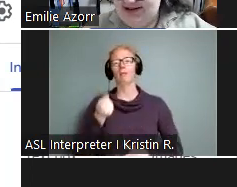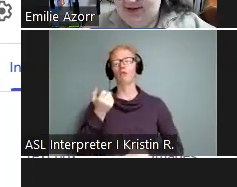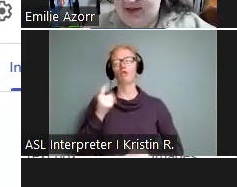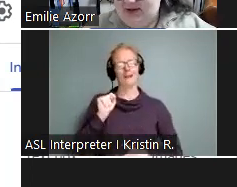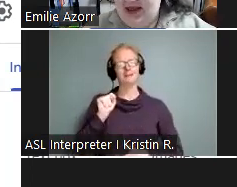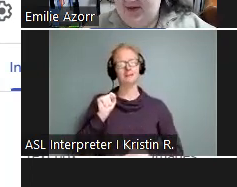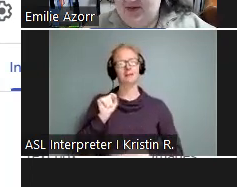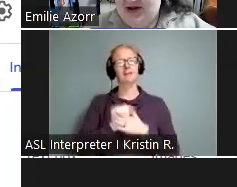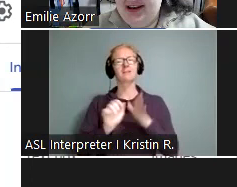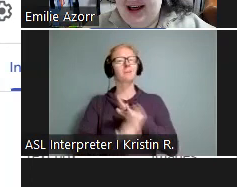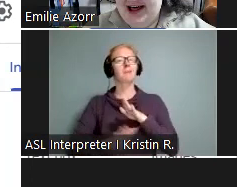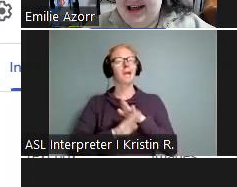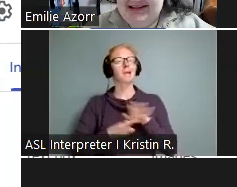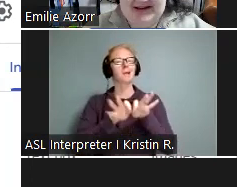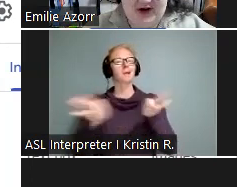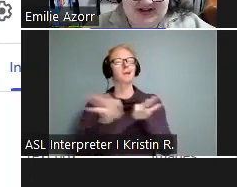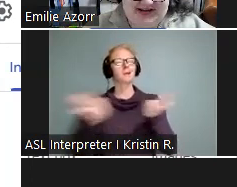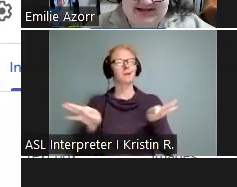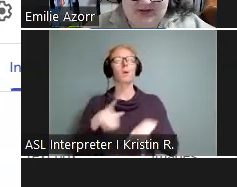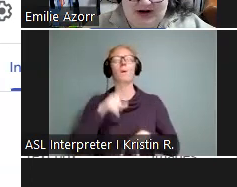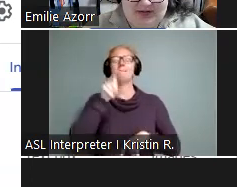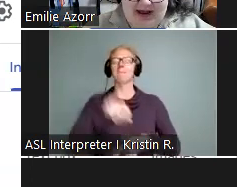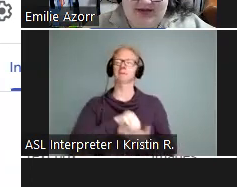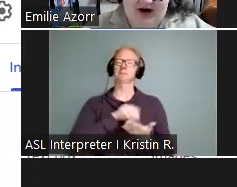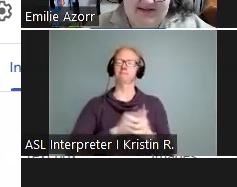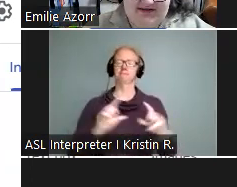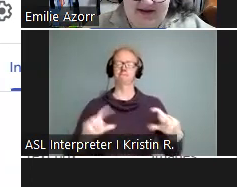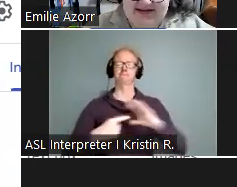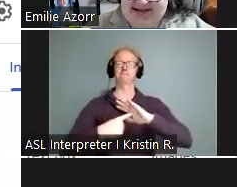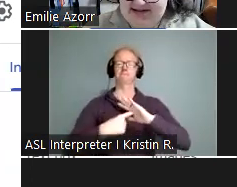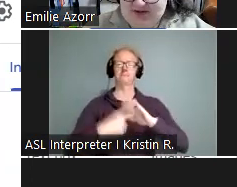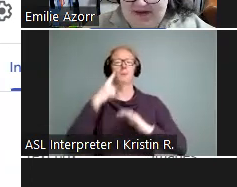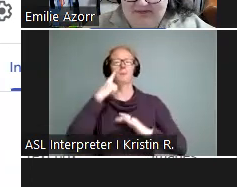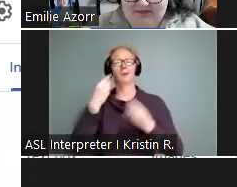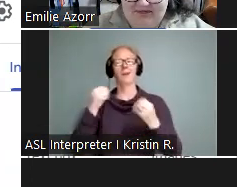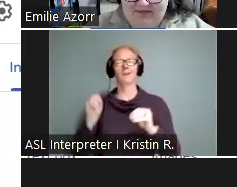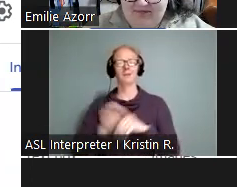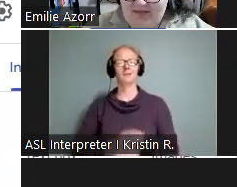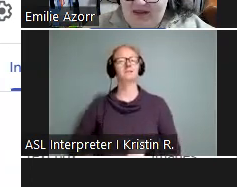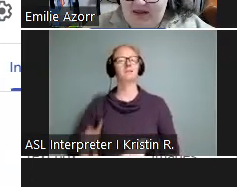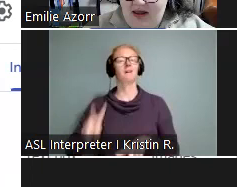just a basic thing that we have to put as a project that's supported by the Office of Violence Against Women.